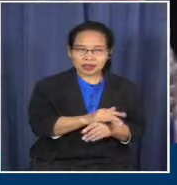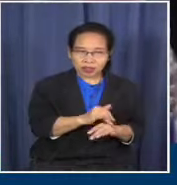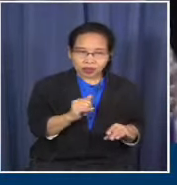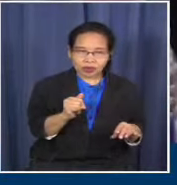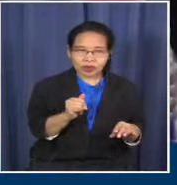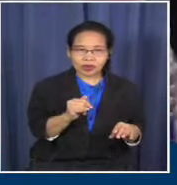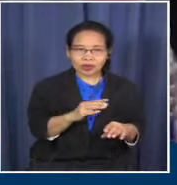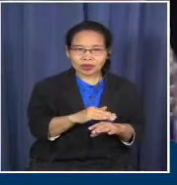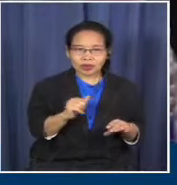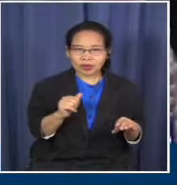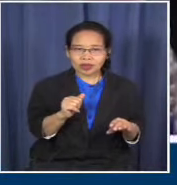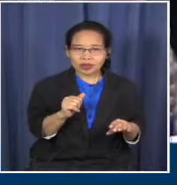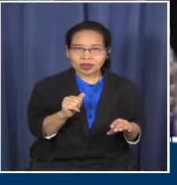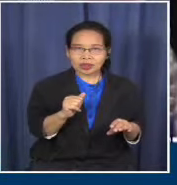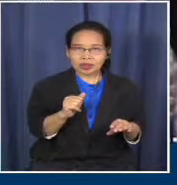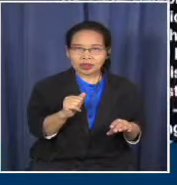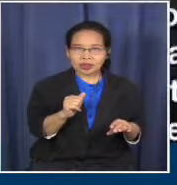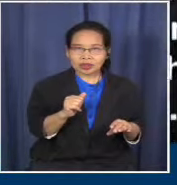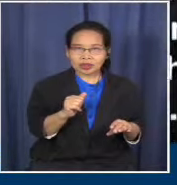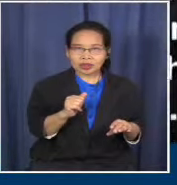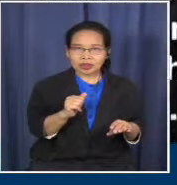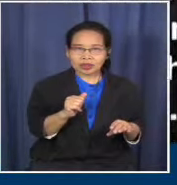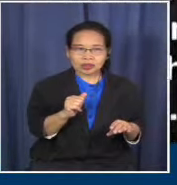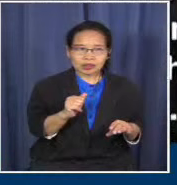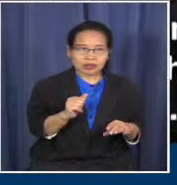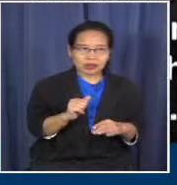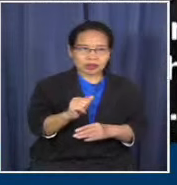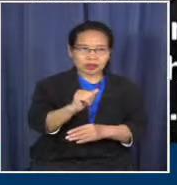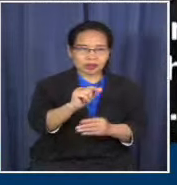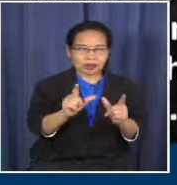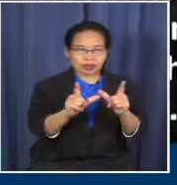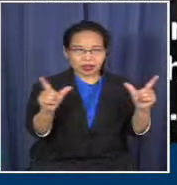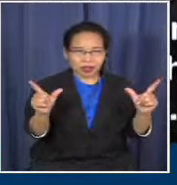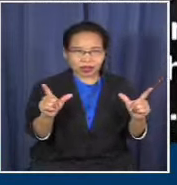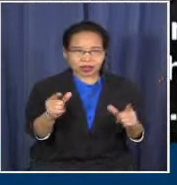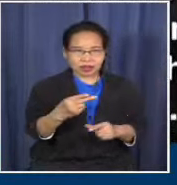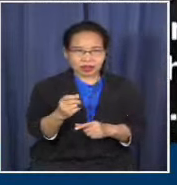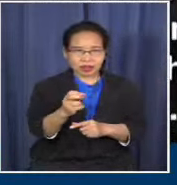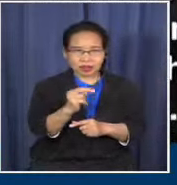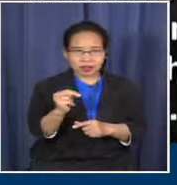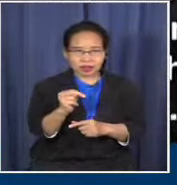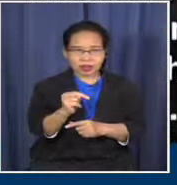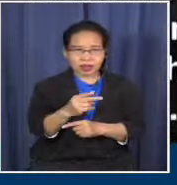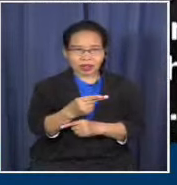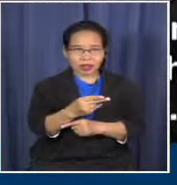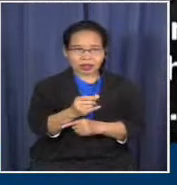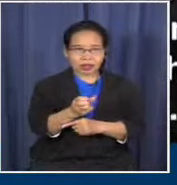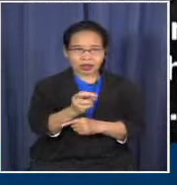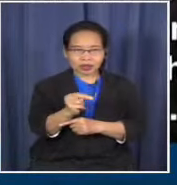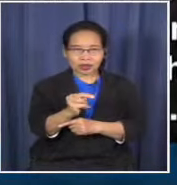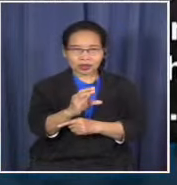That is the reason why they put the Large Hadron Collider.